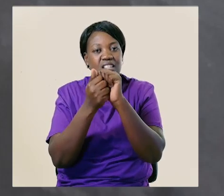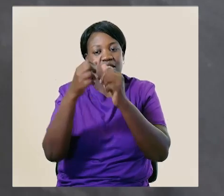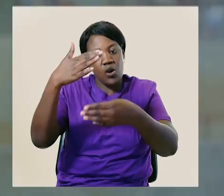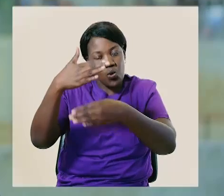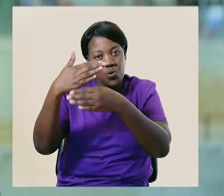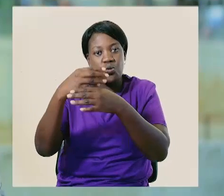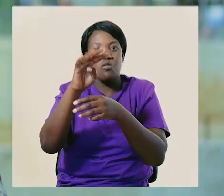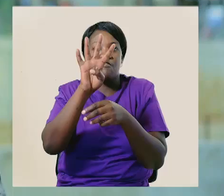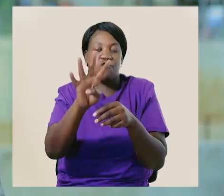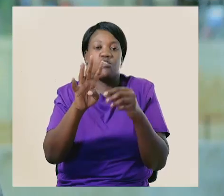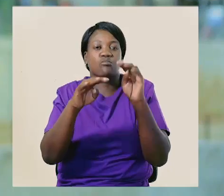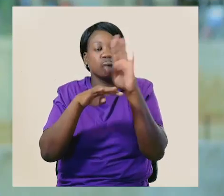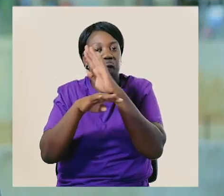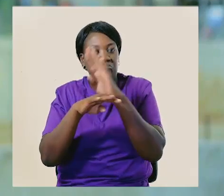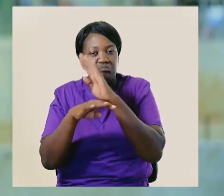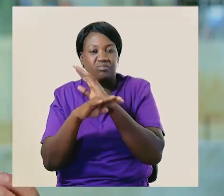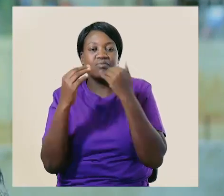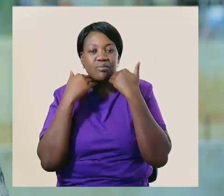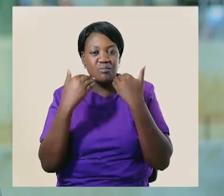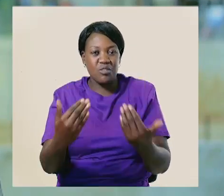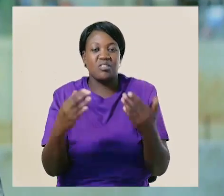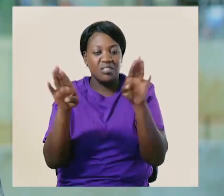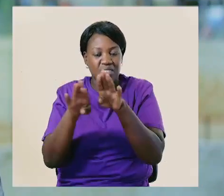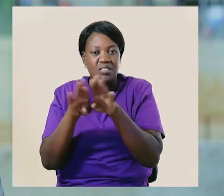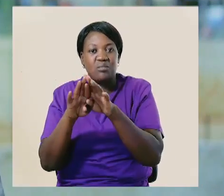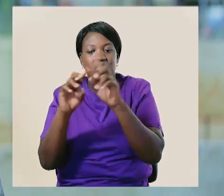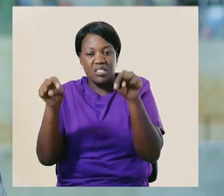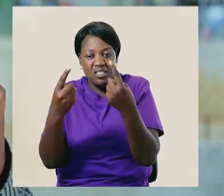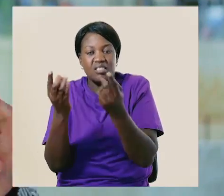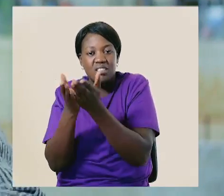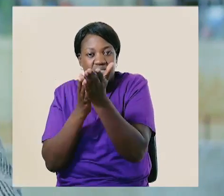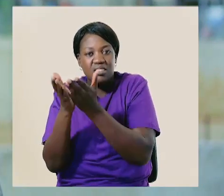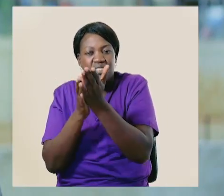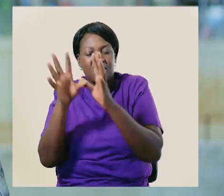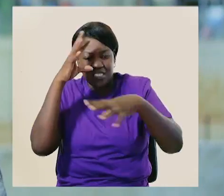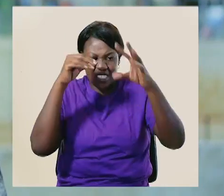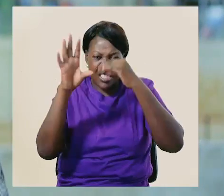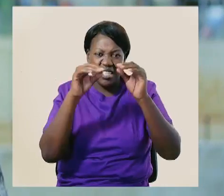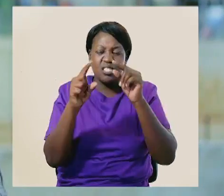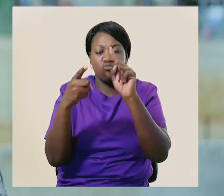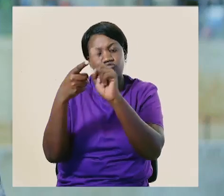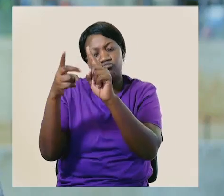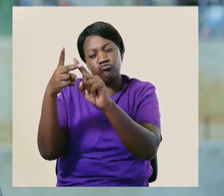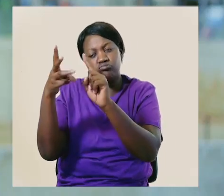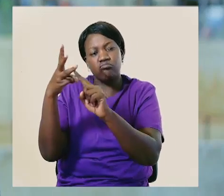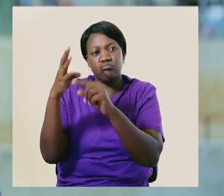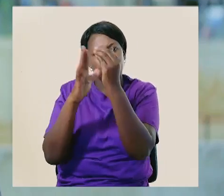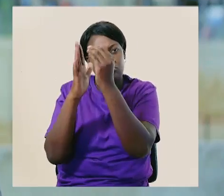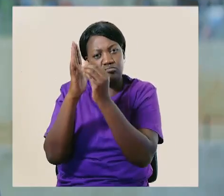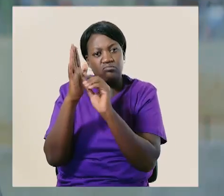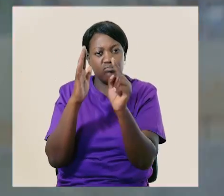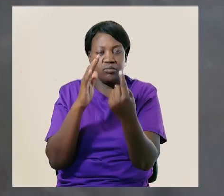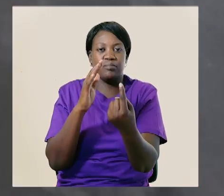are necessary for the production of goods and services. We will now study each of these factors of production in